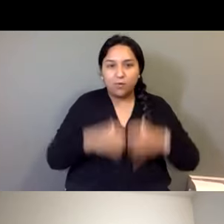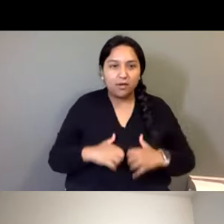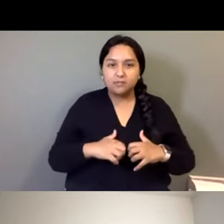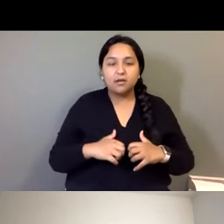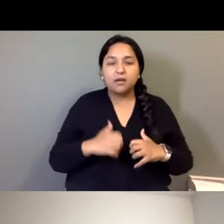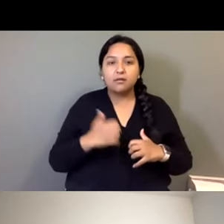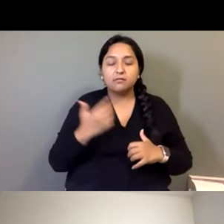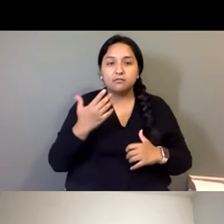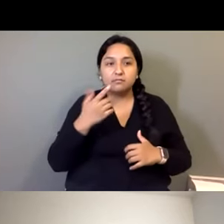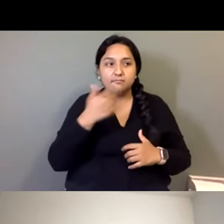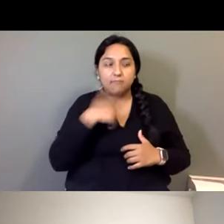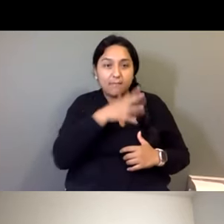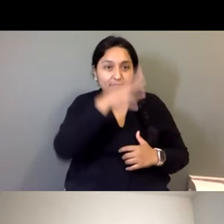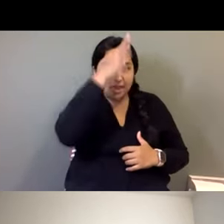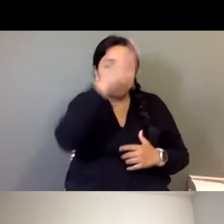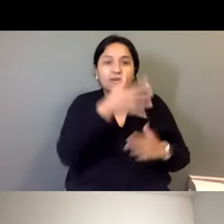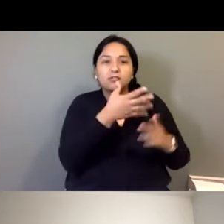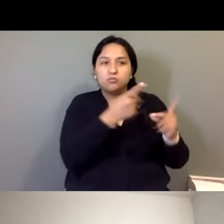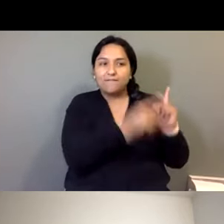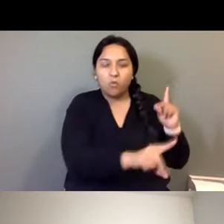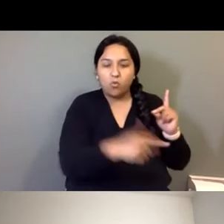because my parents were divorced. I was anorexic.